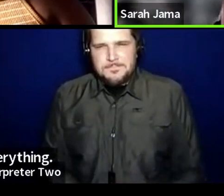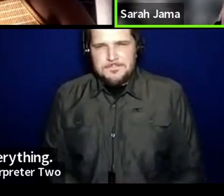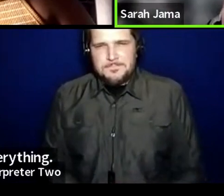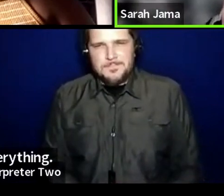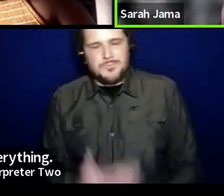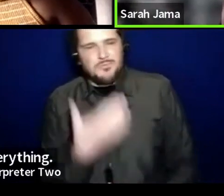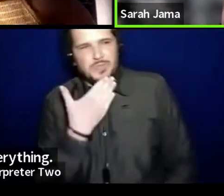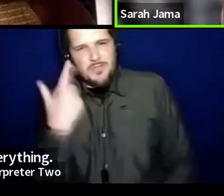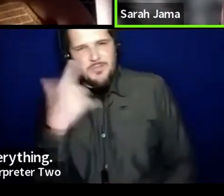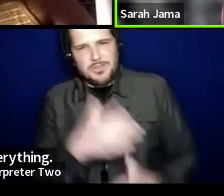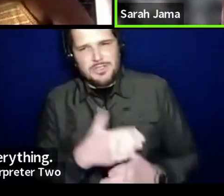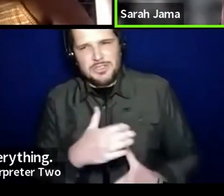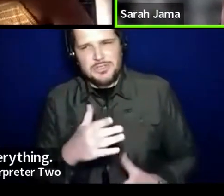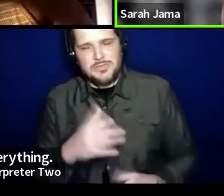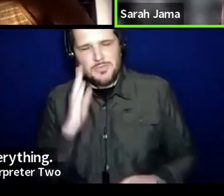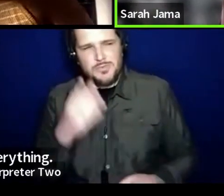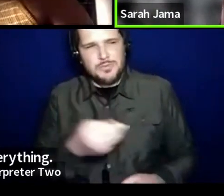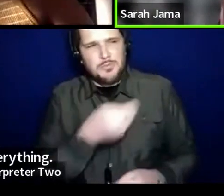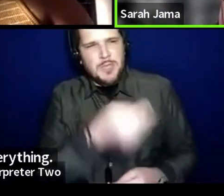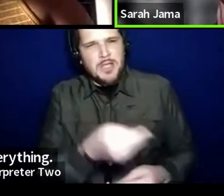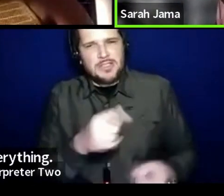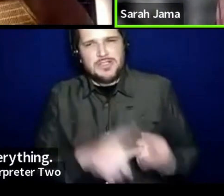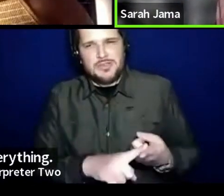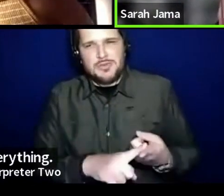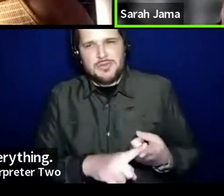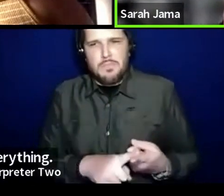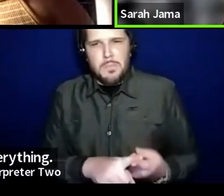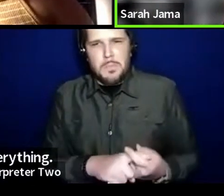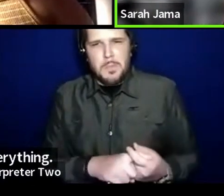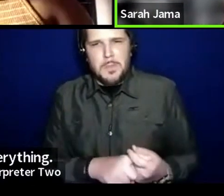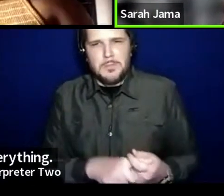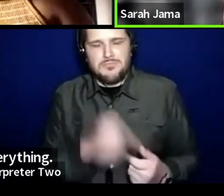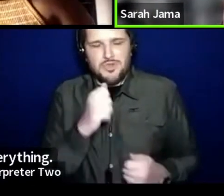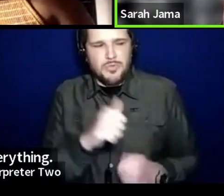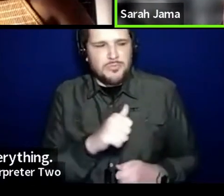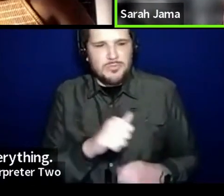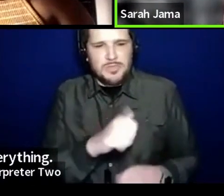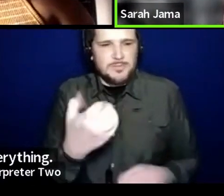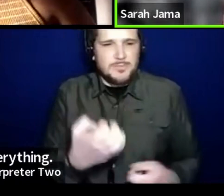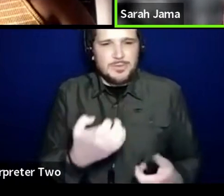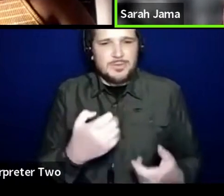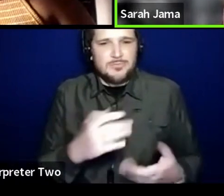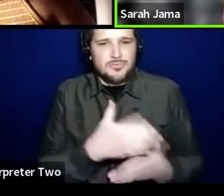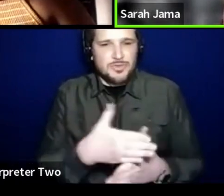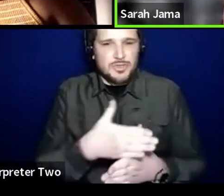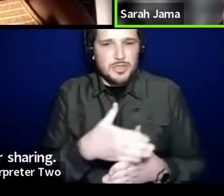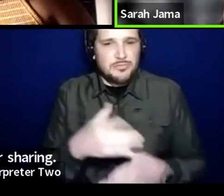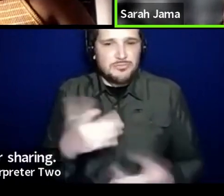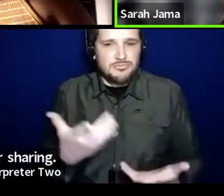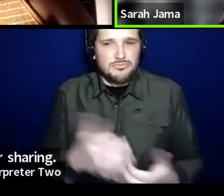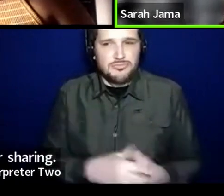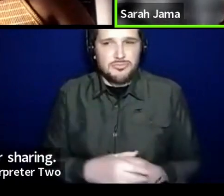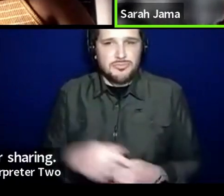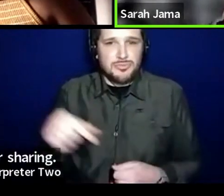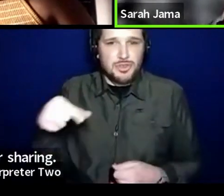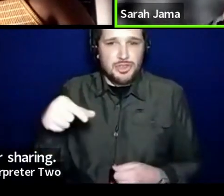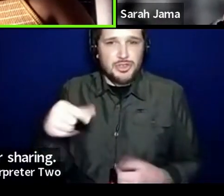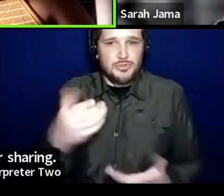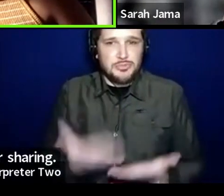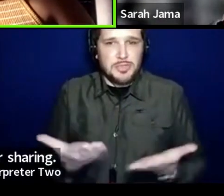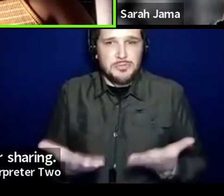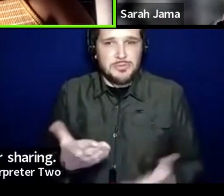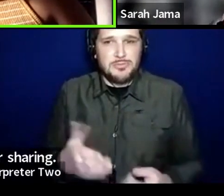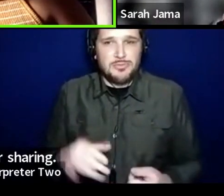Thank you for sharing. We're gonna pass it off to whoever else wants to go. Q maybe, or